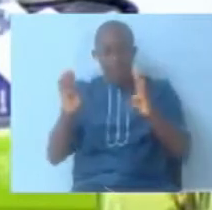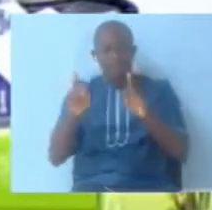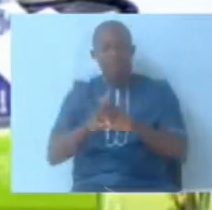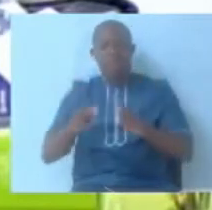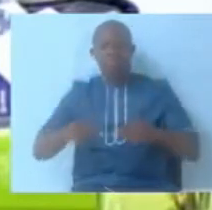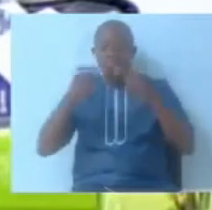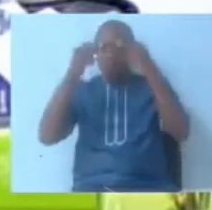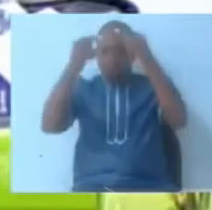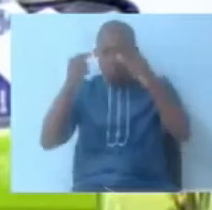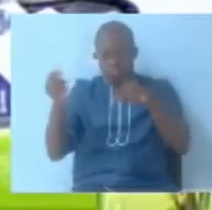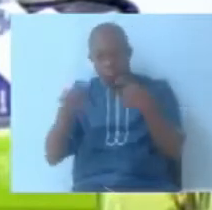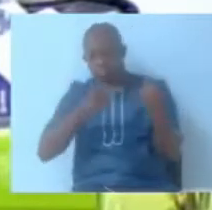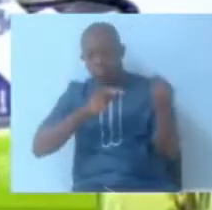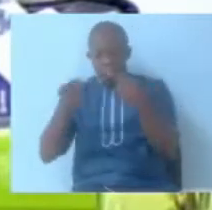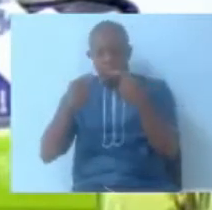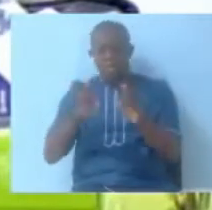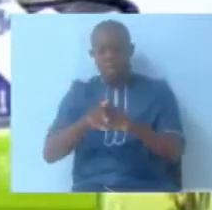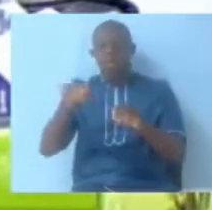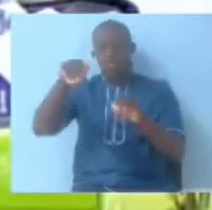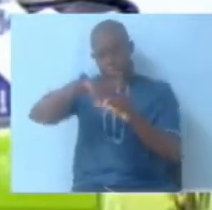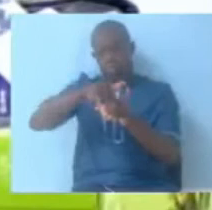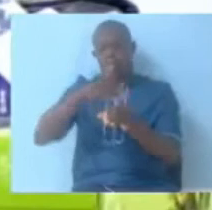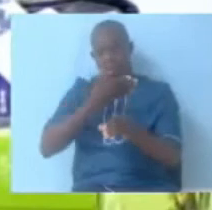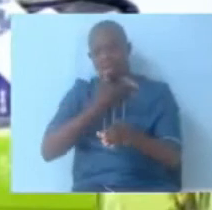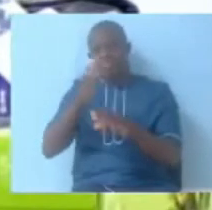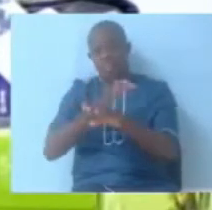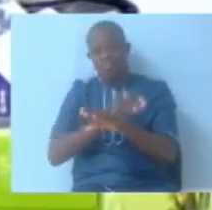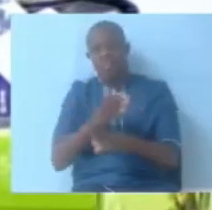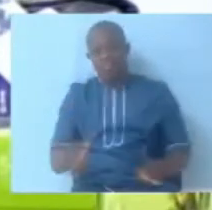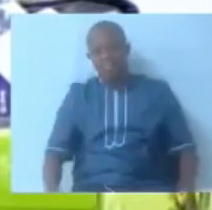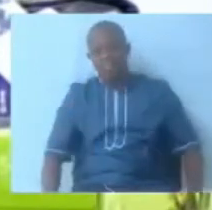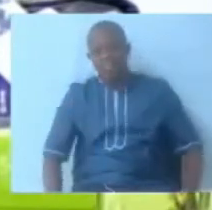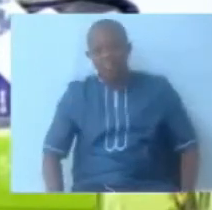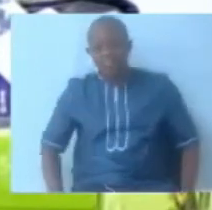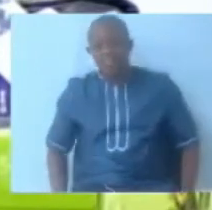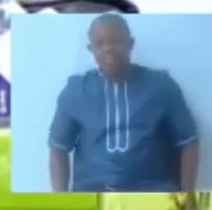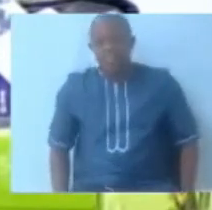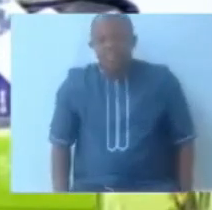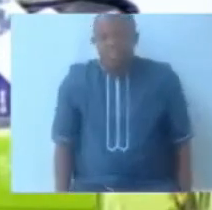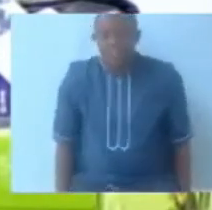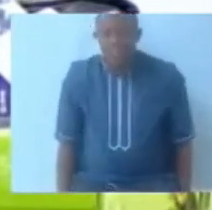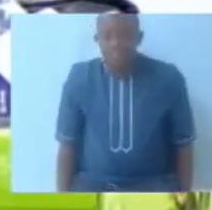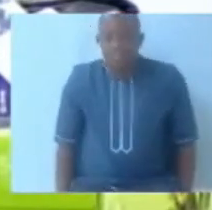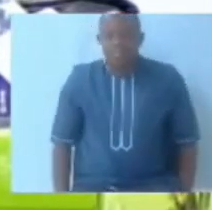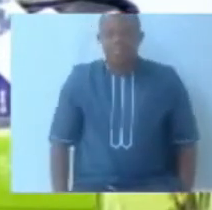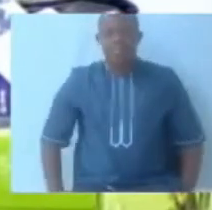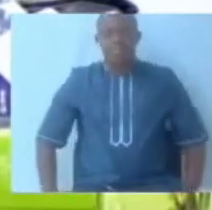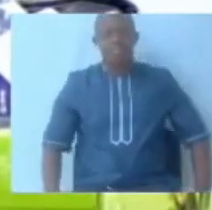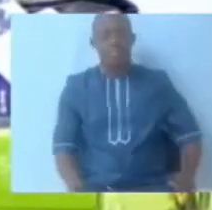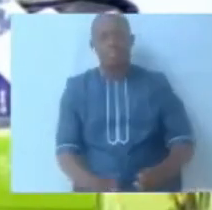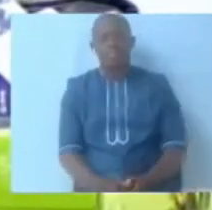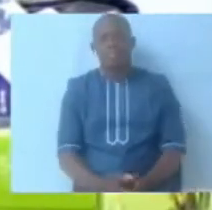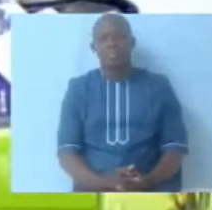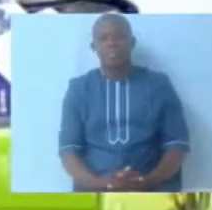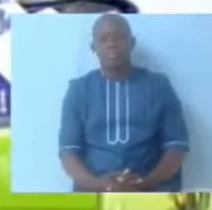part of it. Kujamale be dendingala bare bitum bel kolu kito la dengo Kenya lo an India mul membe dendingala wul bebe akonyin